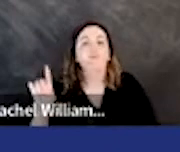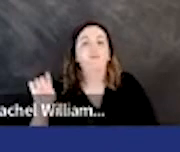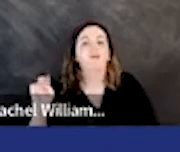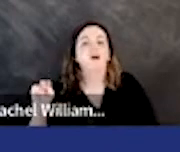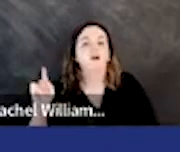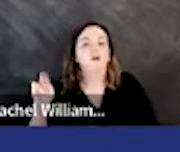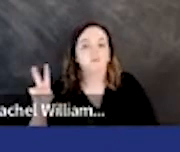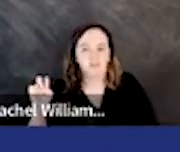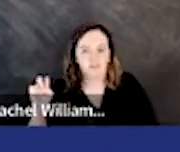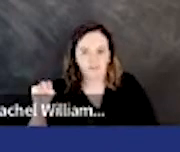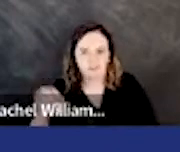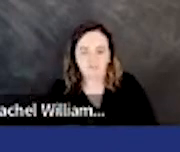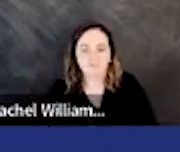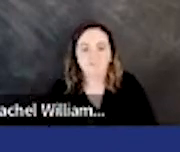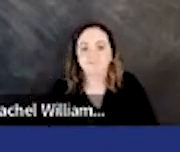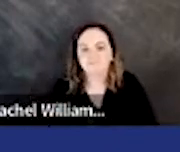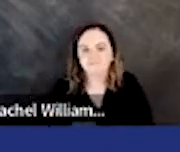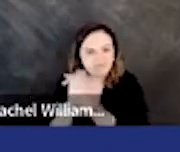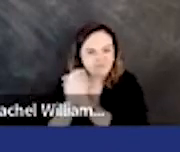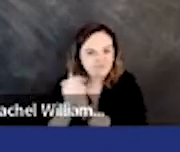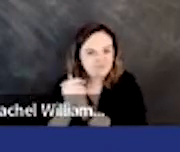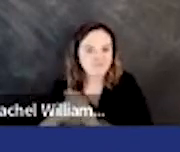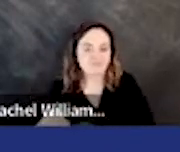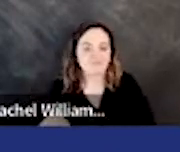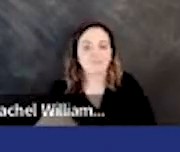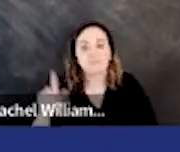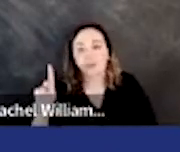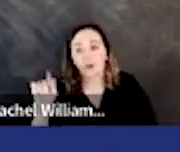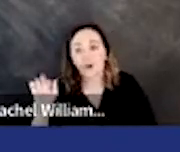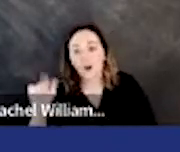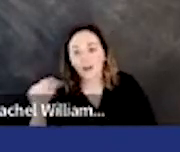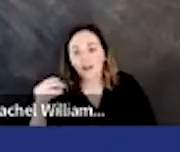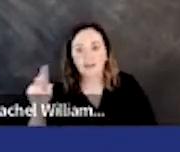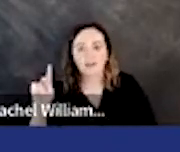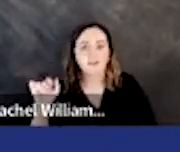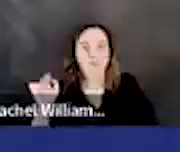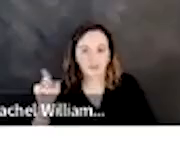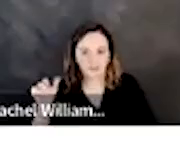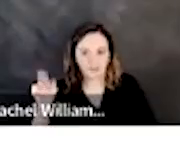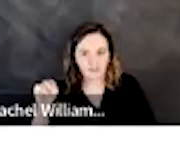Donovan DeWitt. Congratulations, Carla and Donovan.